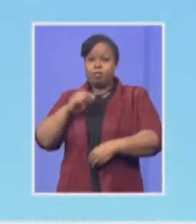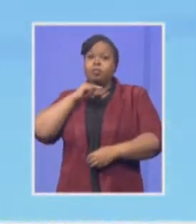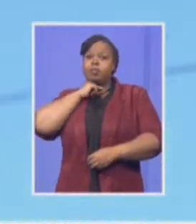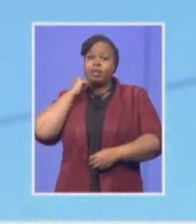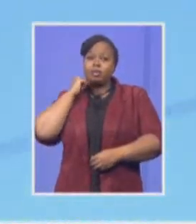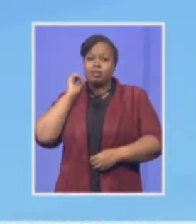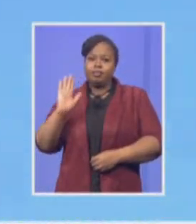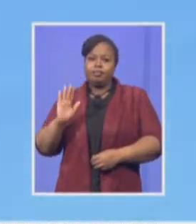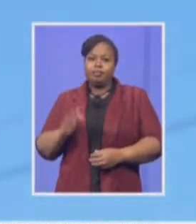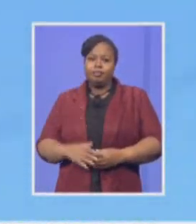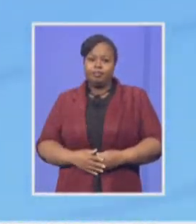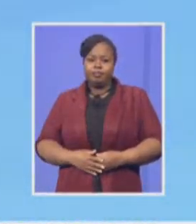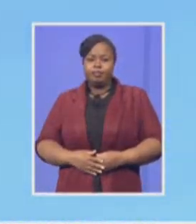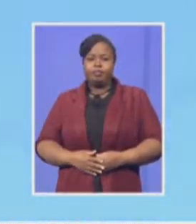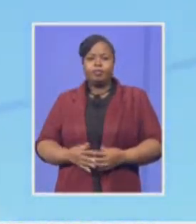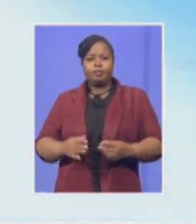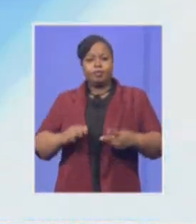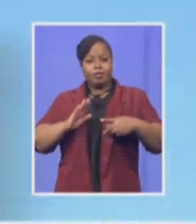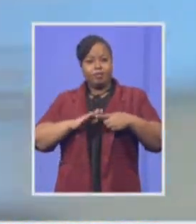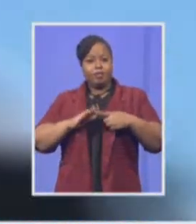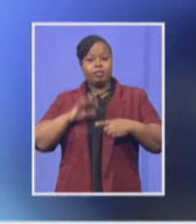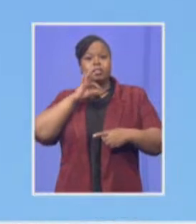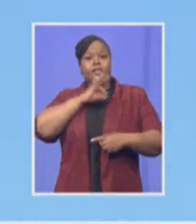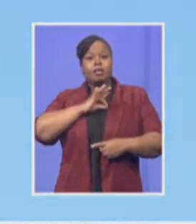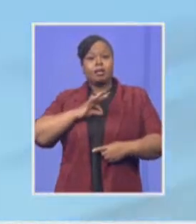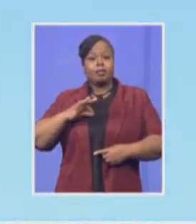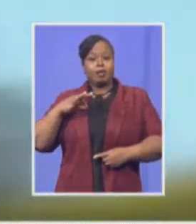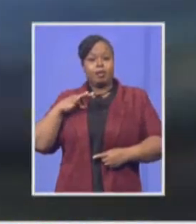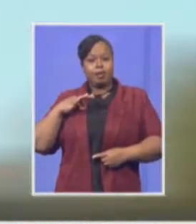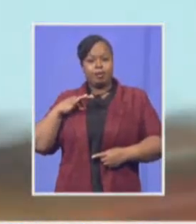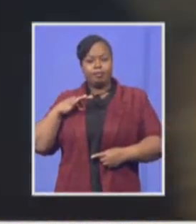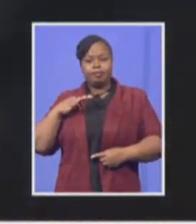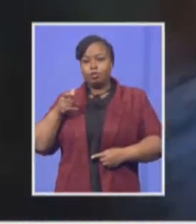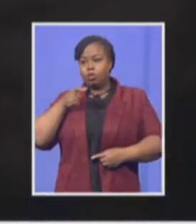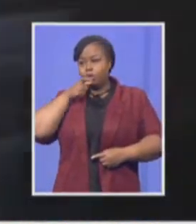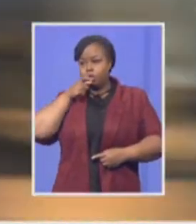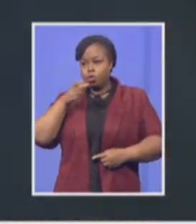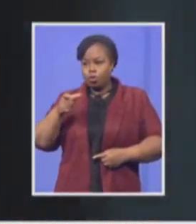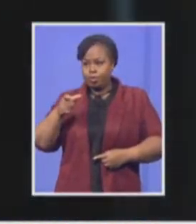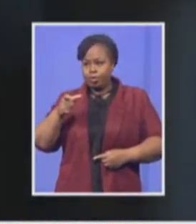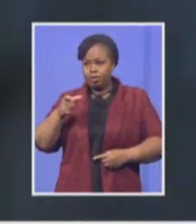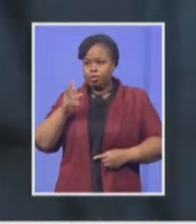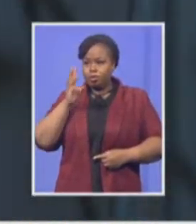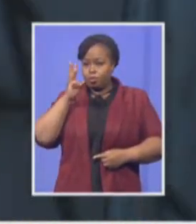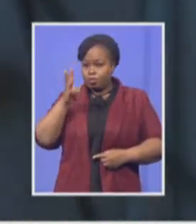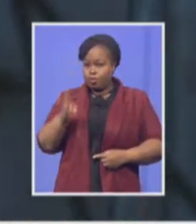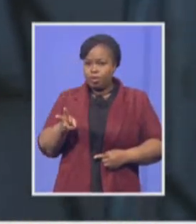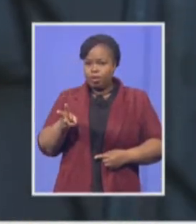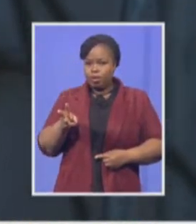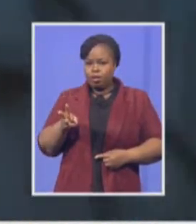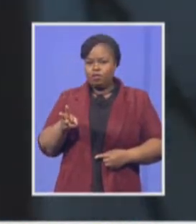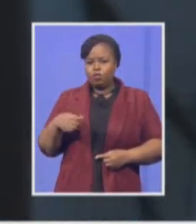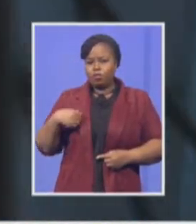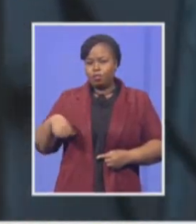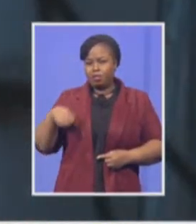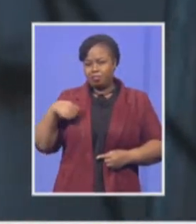ngizoqala nginikeze umeya kube uyena aphawula ngalezi ezidinga